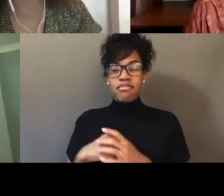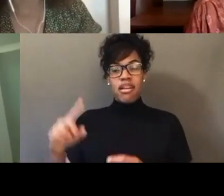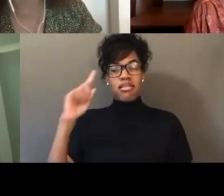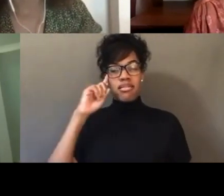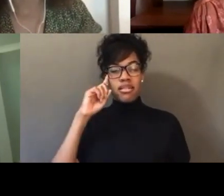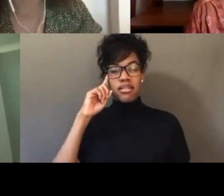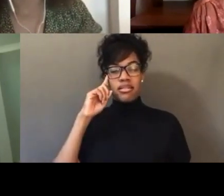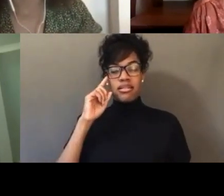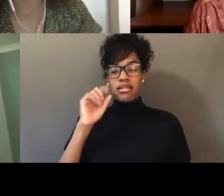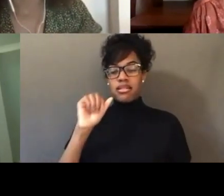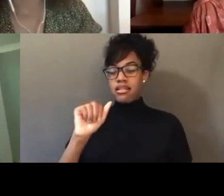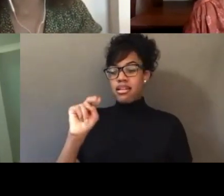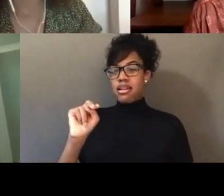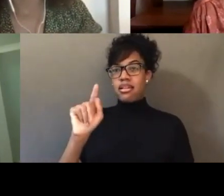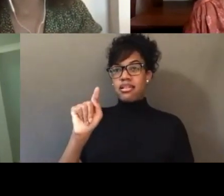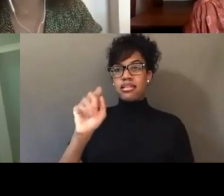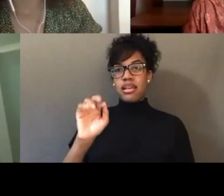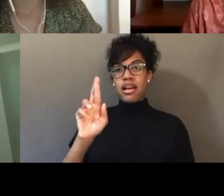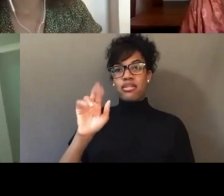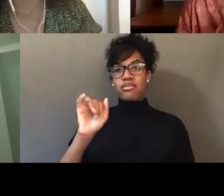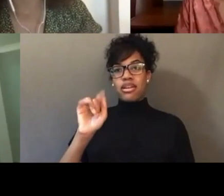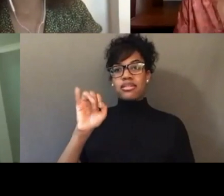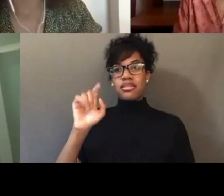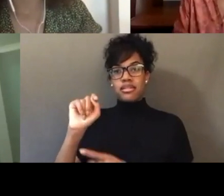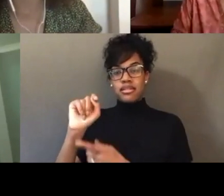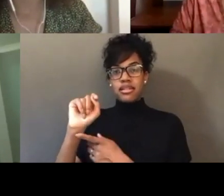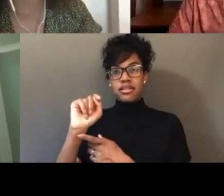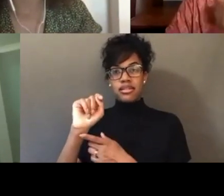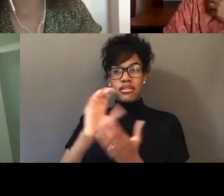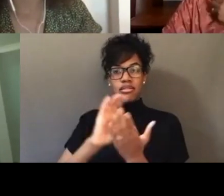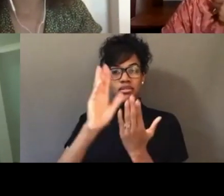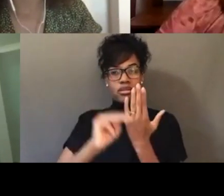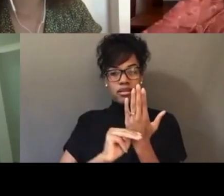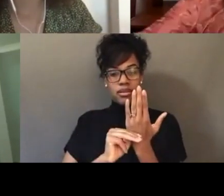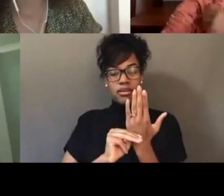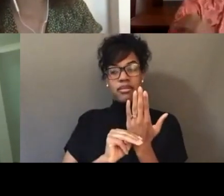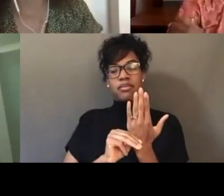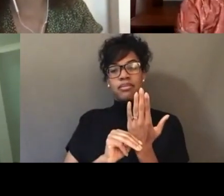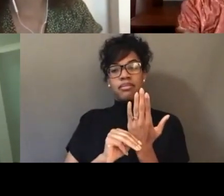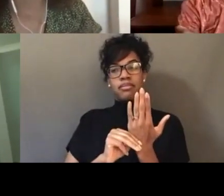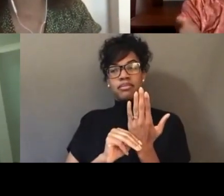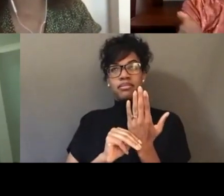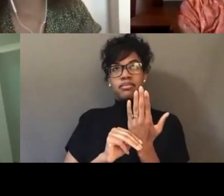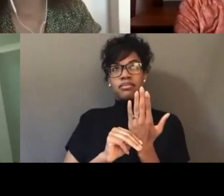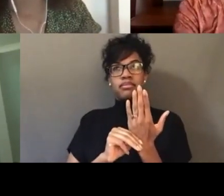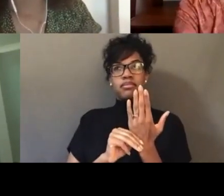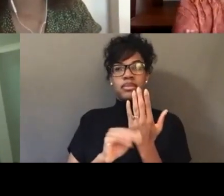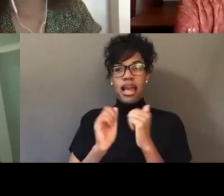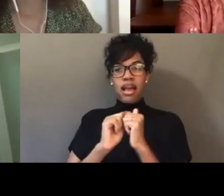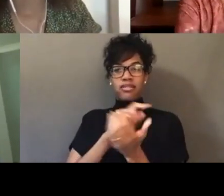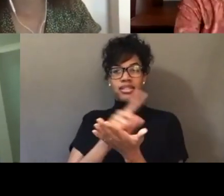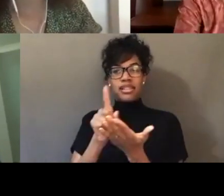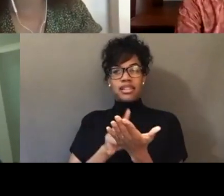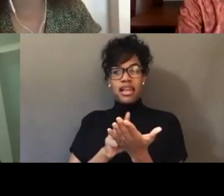anti-racist pedagogy and curriculum designing is very intentional.